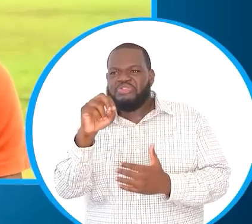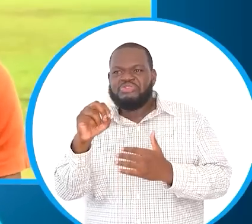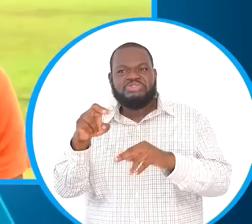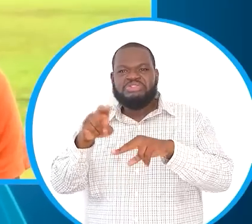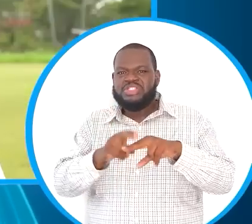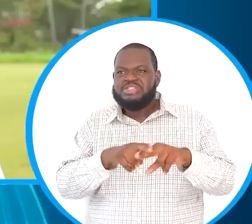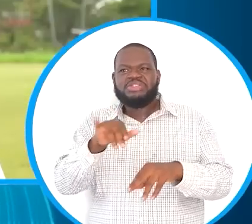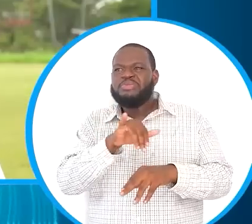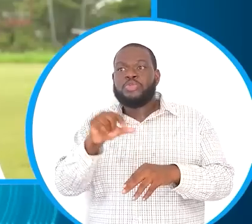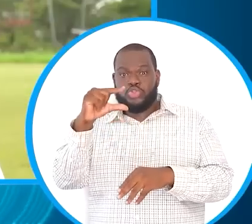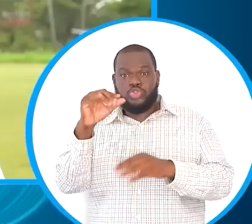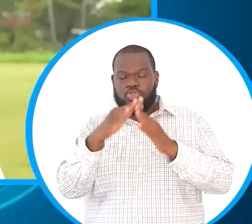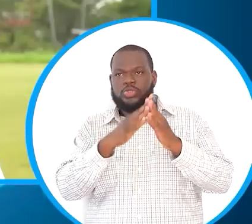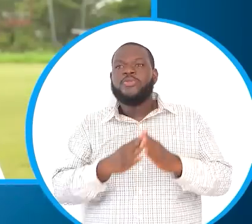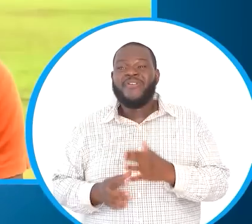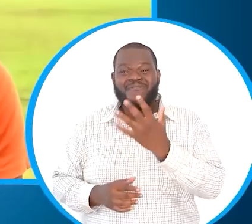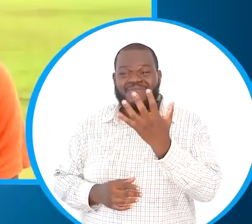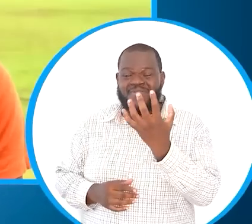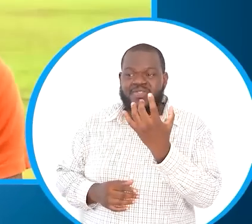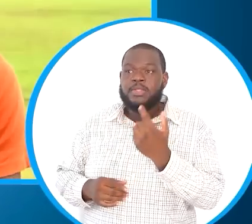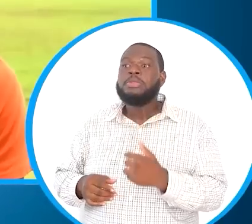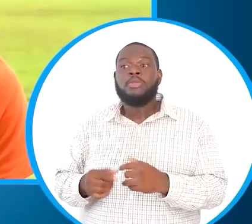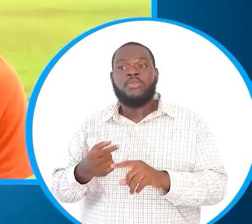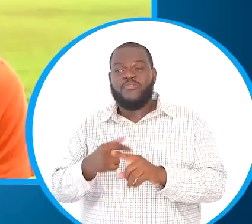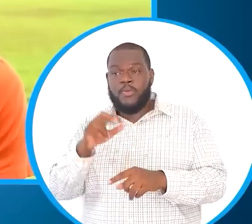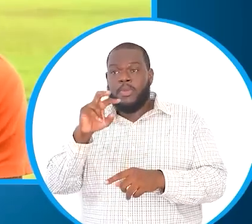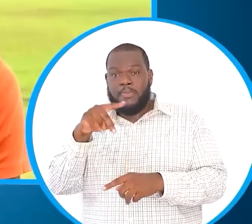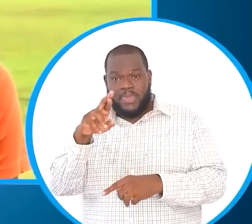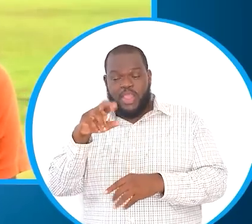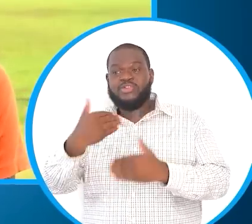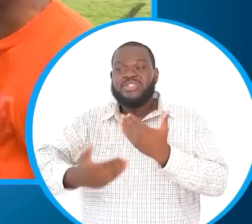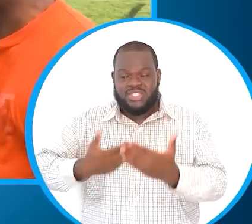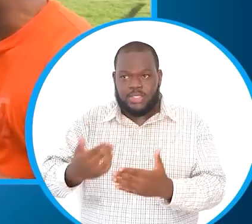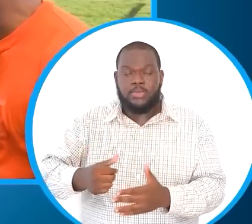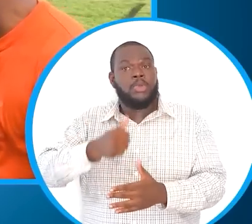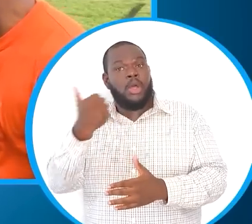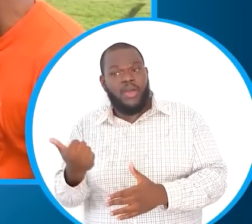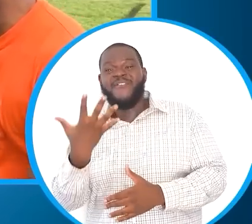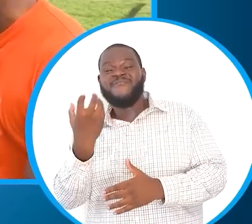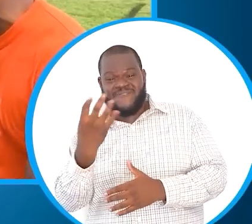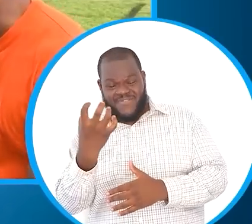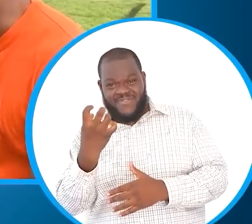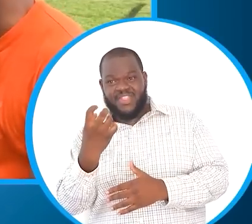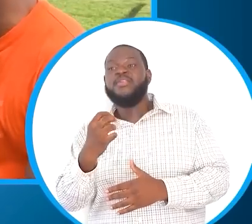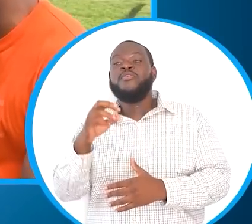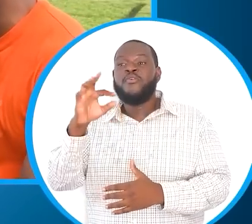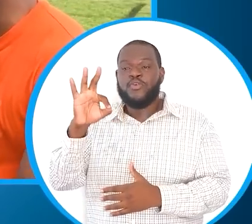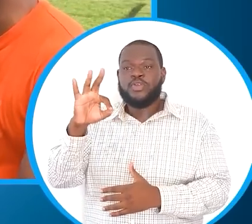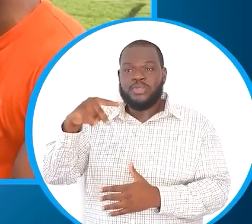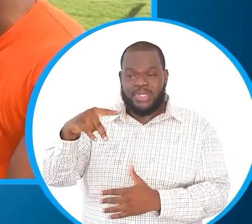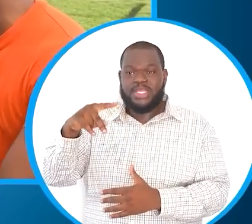Georgetown municipality, 15 will be elected through the proportional representation system, and the other 15 will be elected through